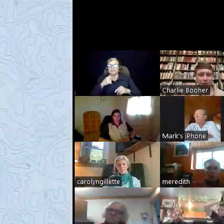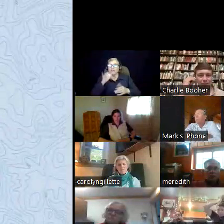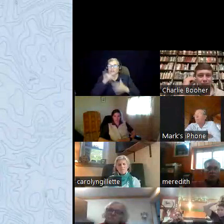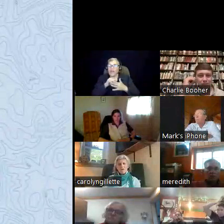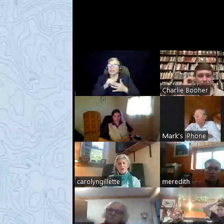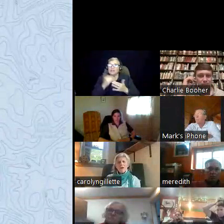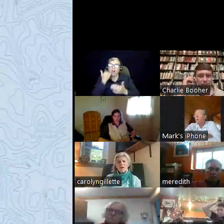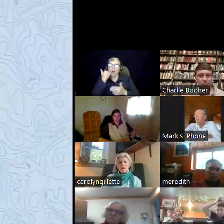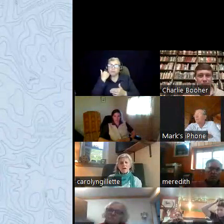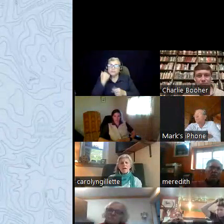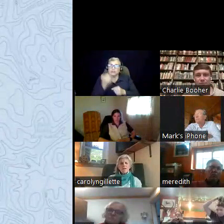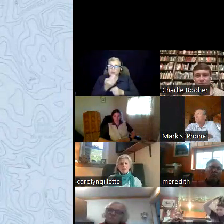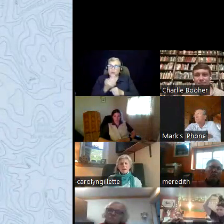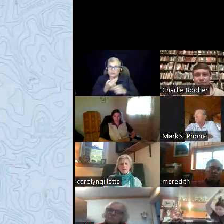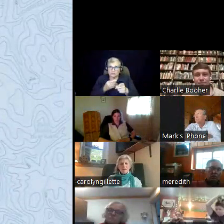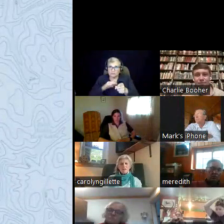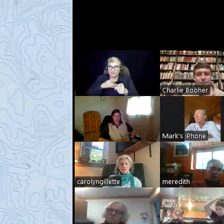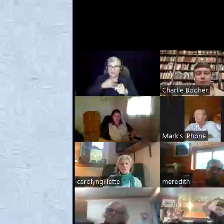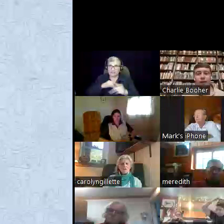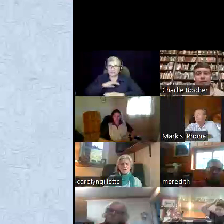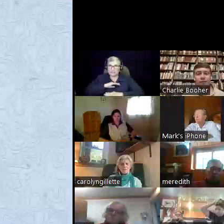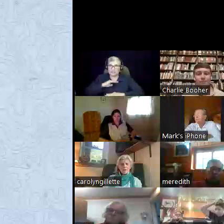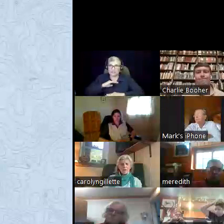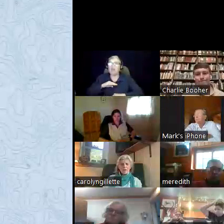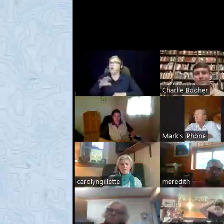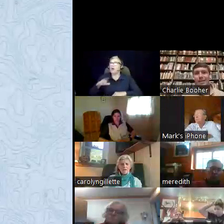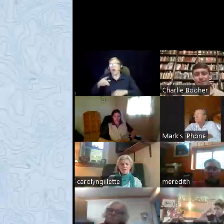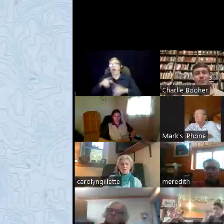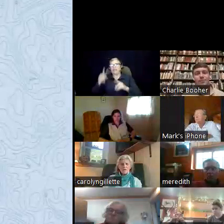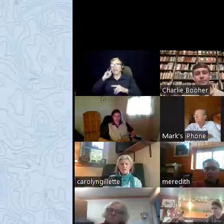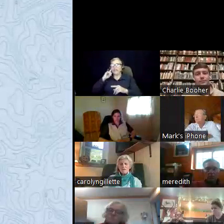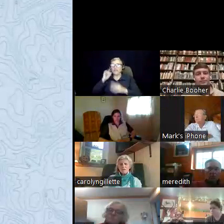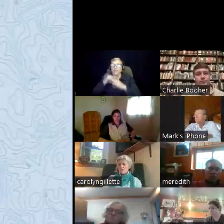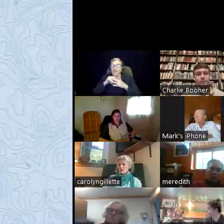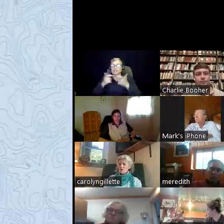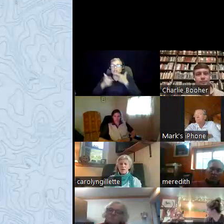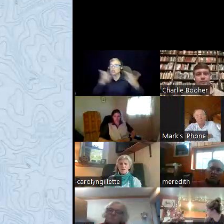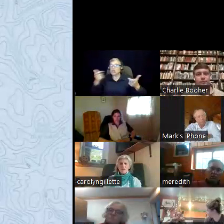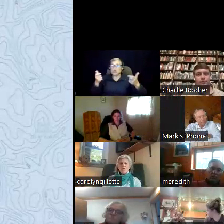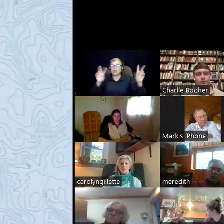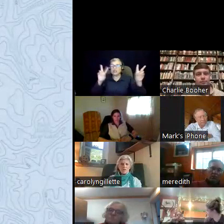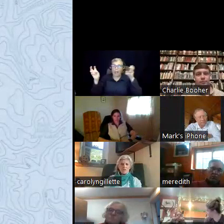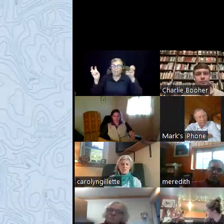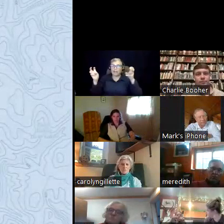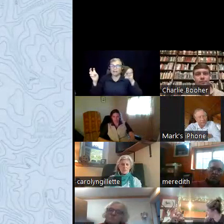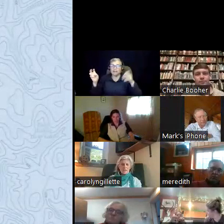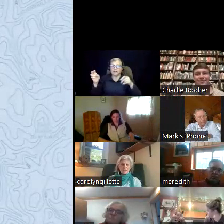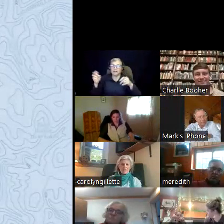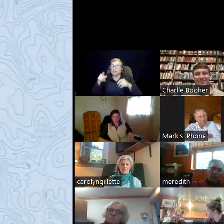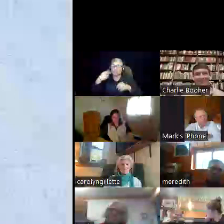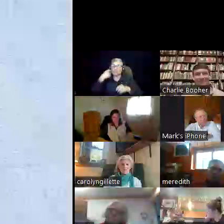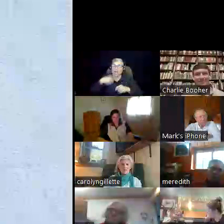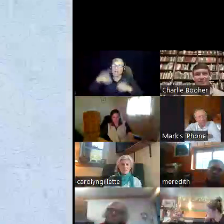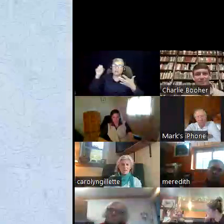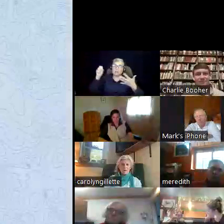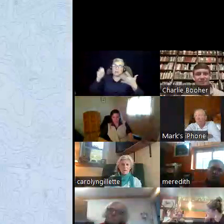Carolyn? Yeah, I think it's just a huge topic. And, in looking at all the things that you've just presented, I